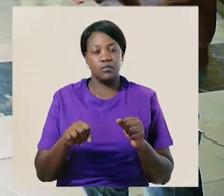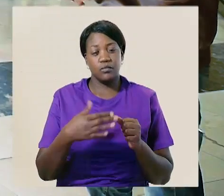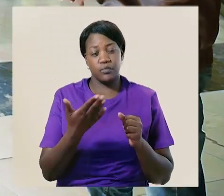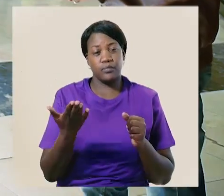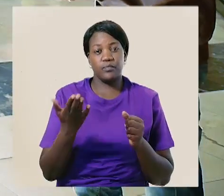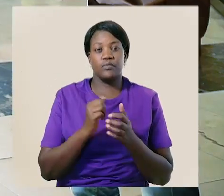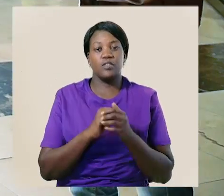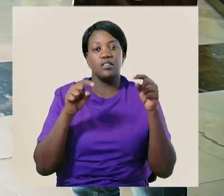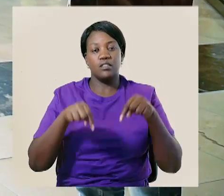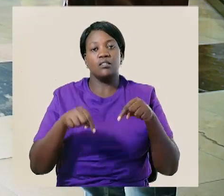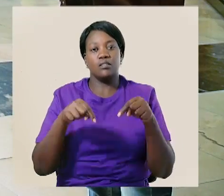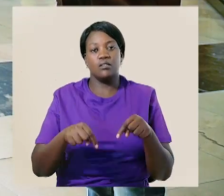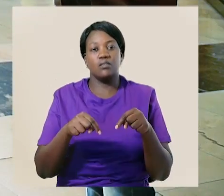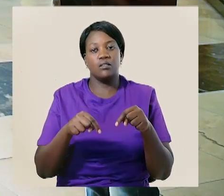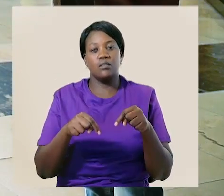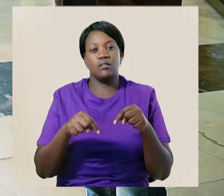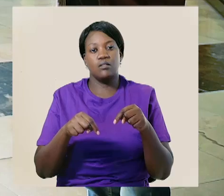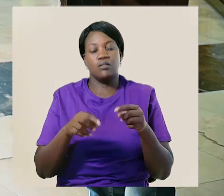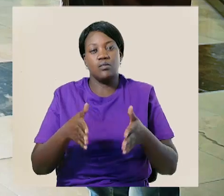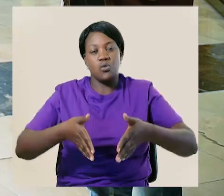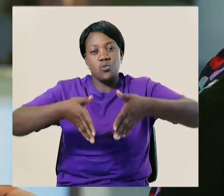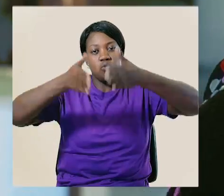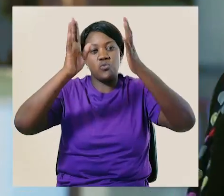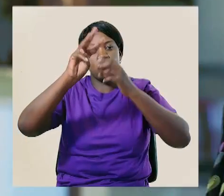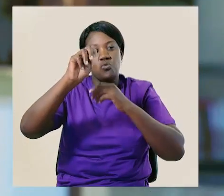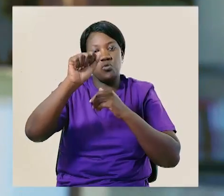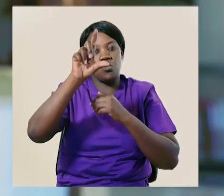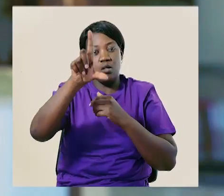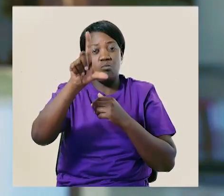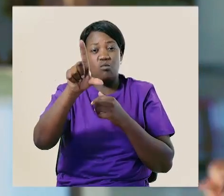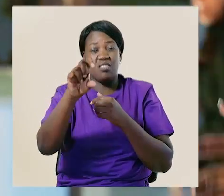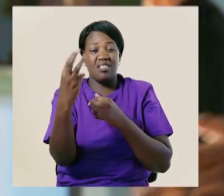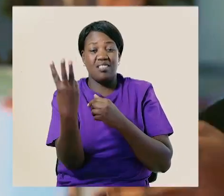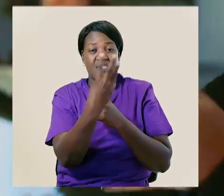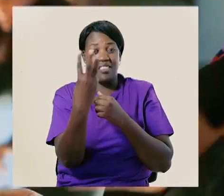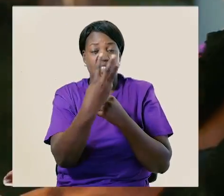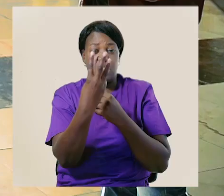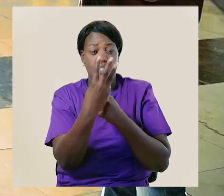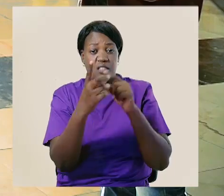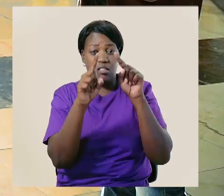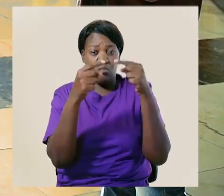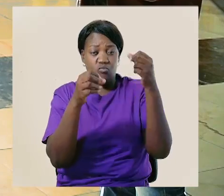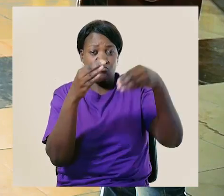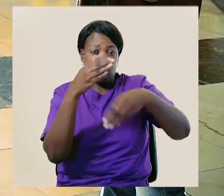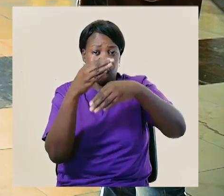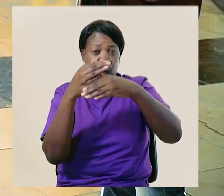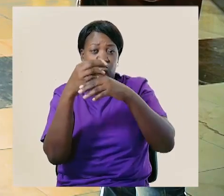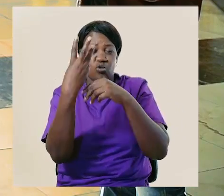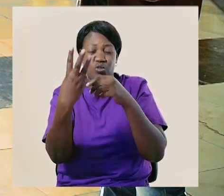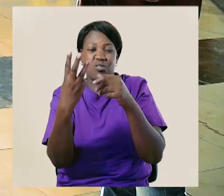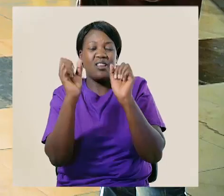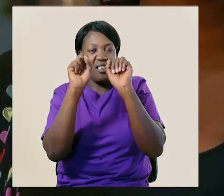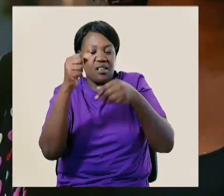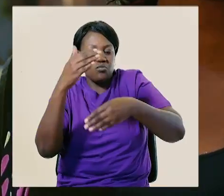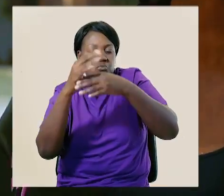guys, this is the mall that they had built. If the three of us put together what we have, we can build an even